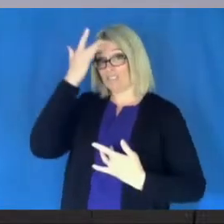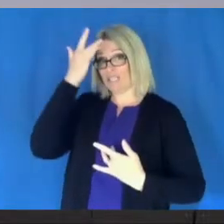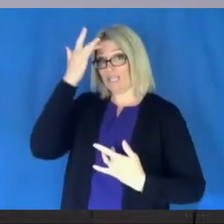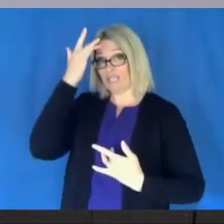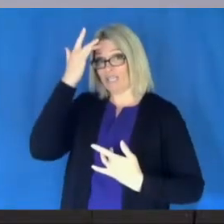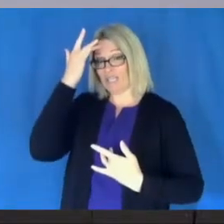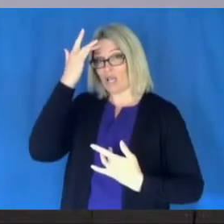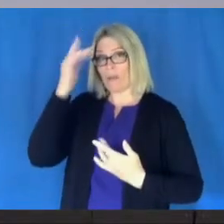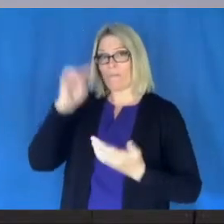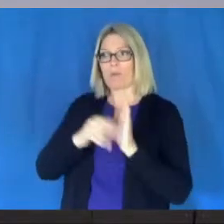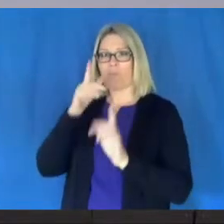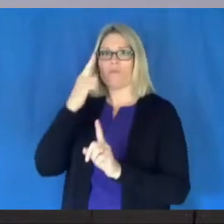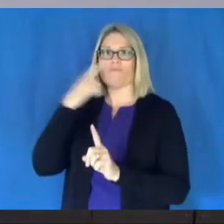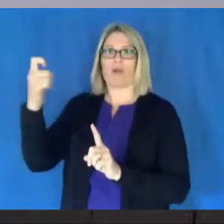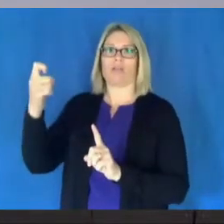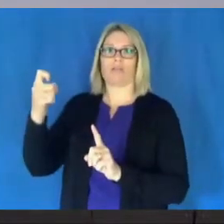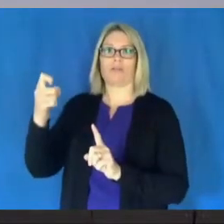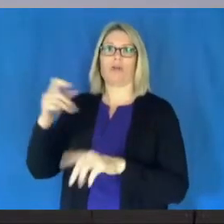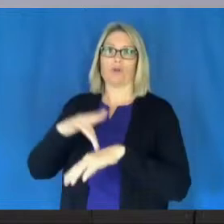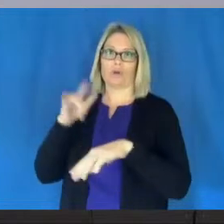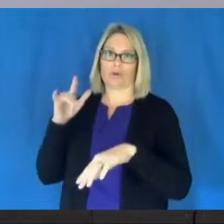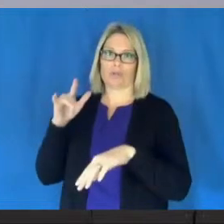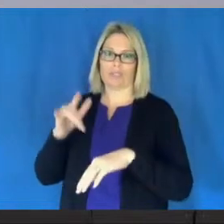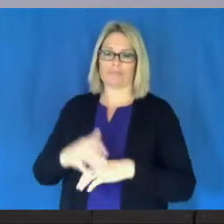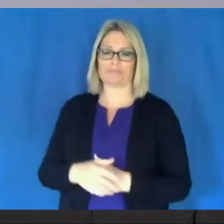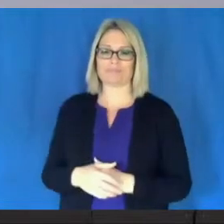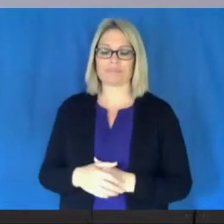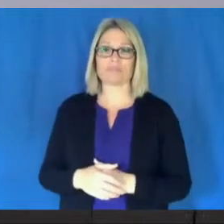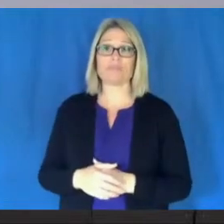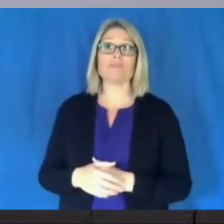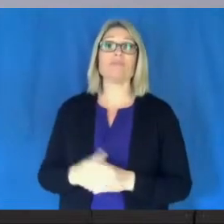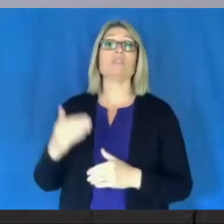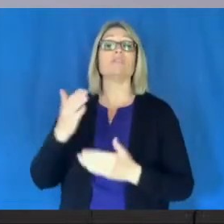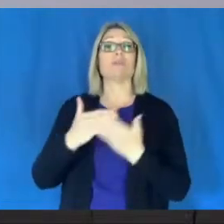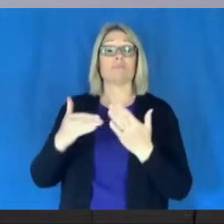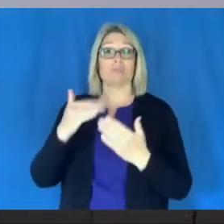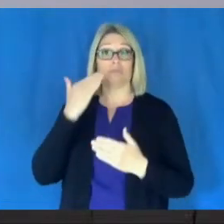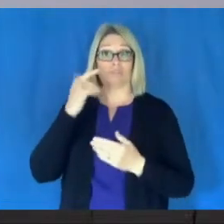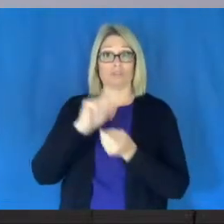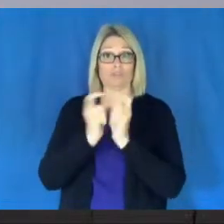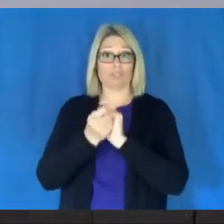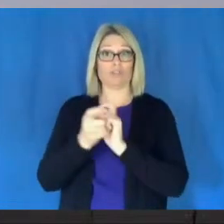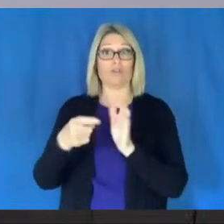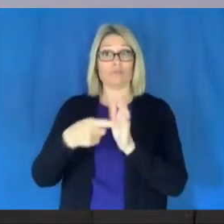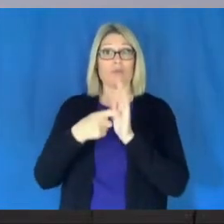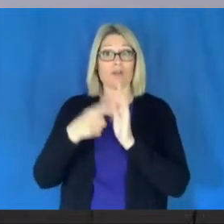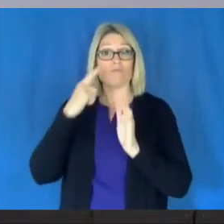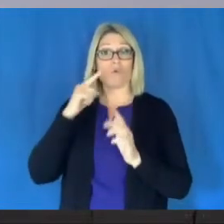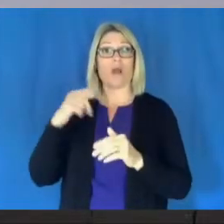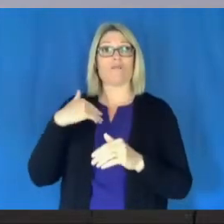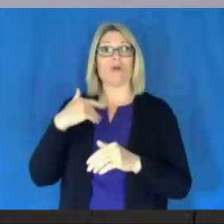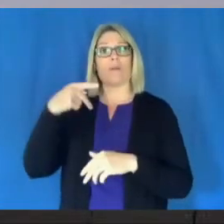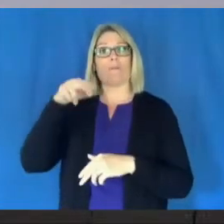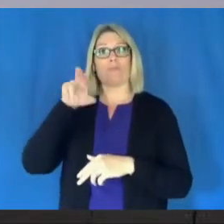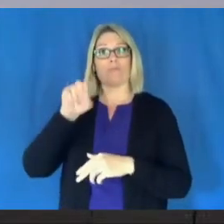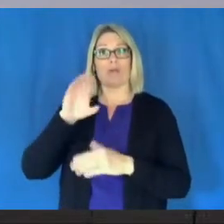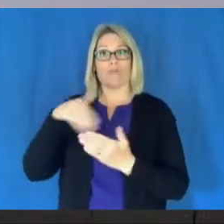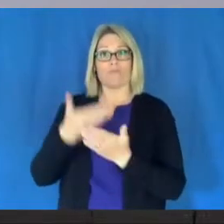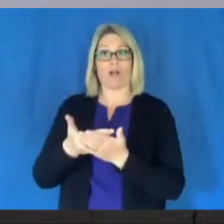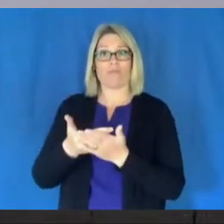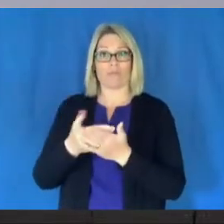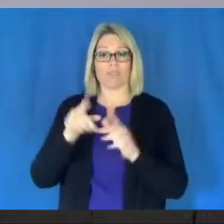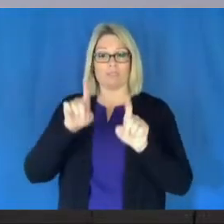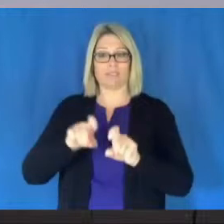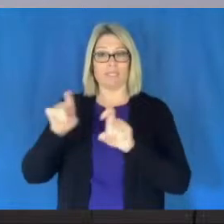be detected early. Some of the other recent changes include the requirement for a pre-arrival test for people arriving